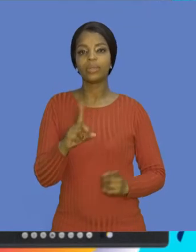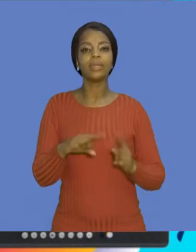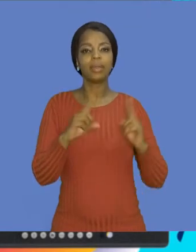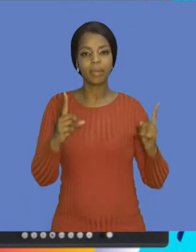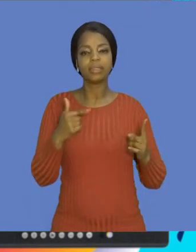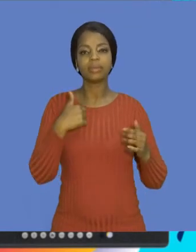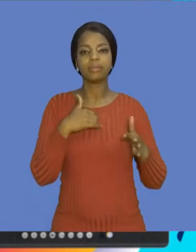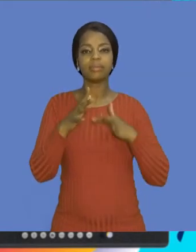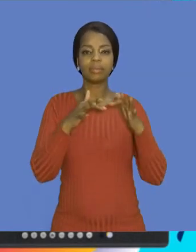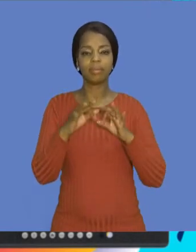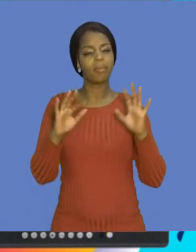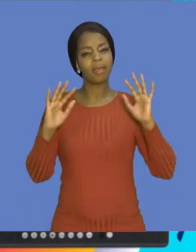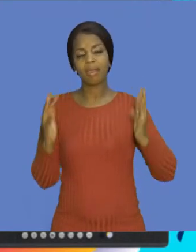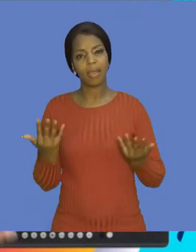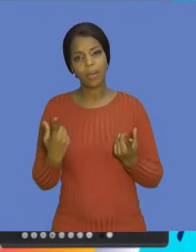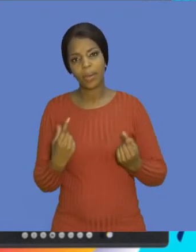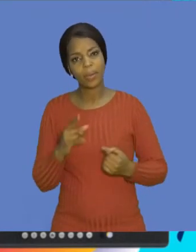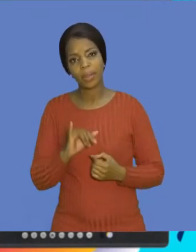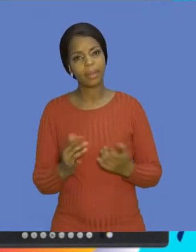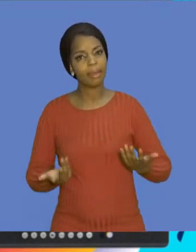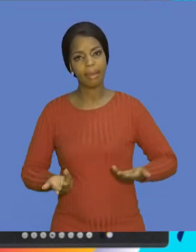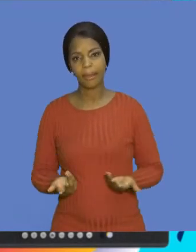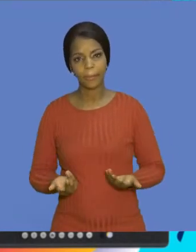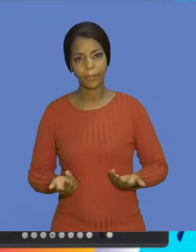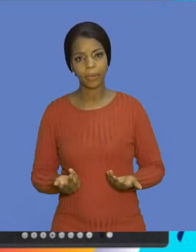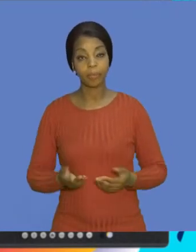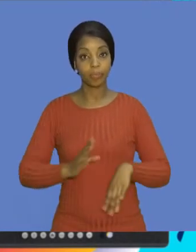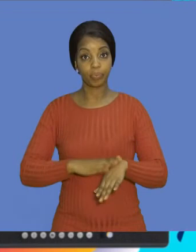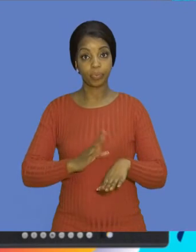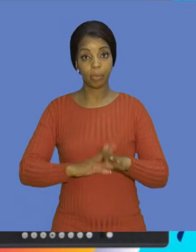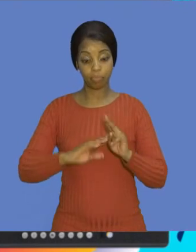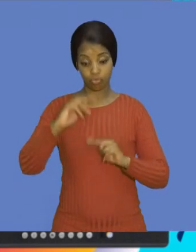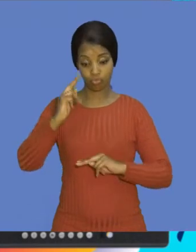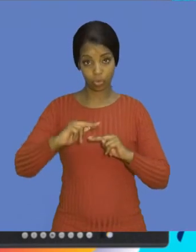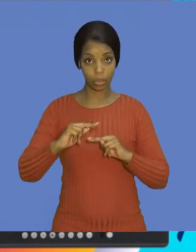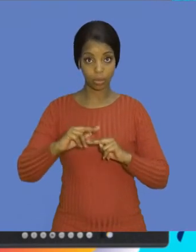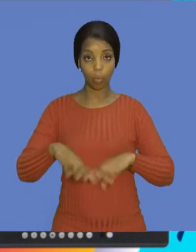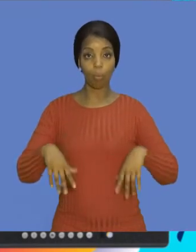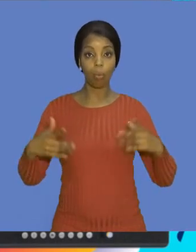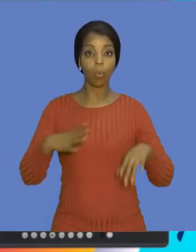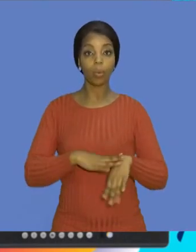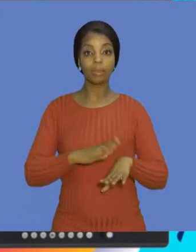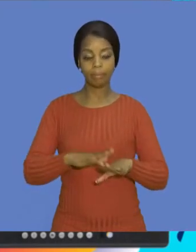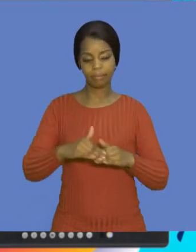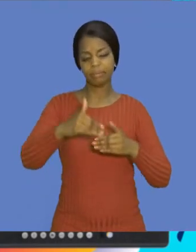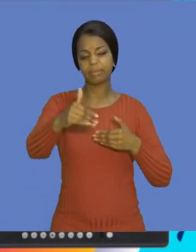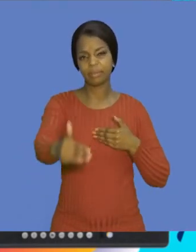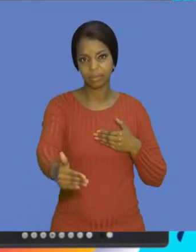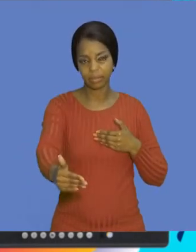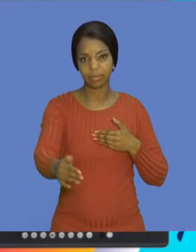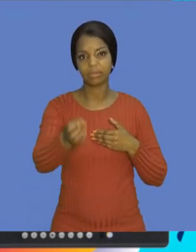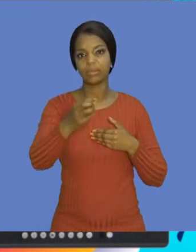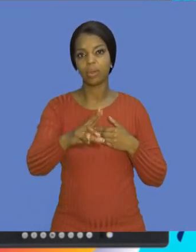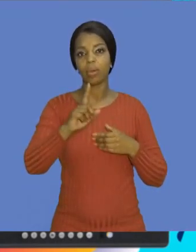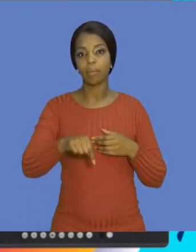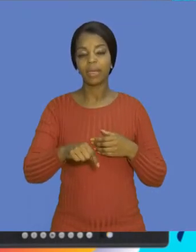exactly take advantage of maybe compound interest? Should it be for a short period of time? Should it be a long period of time? Or should it